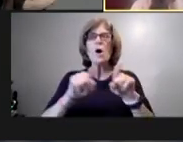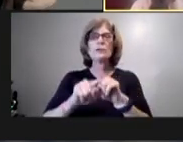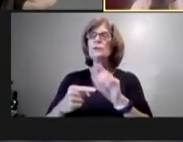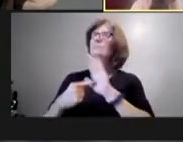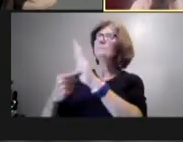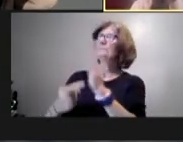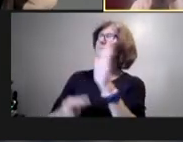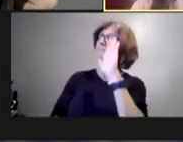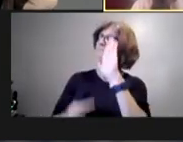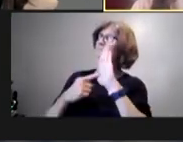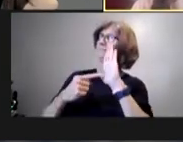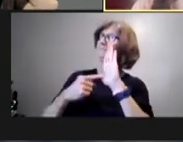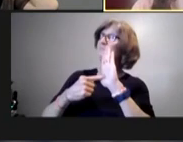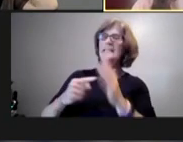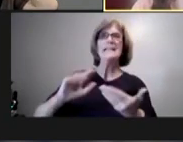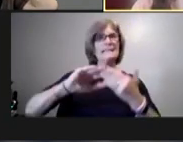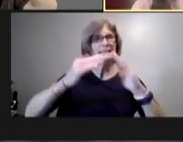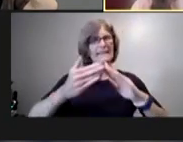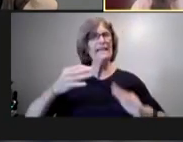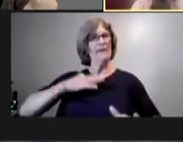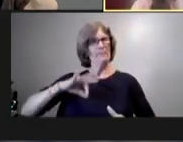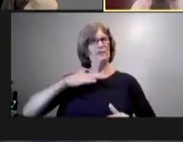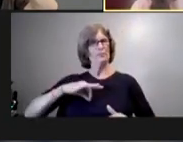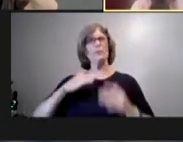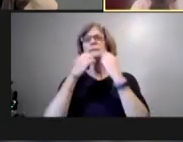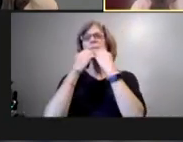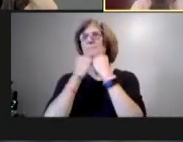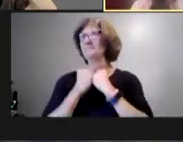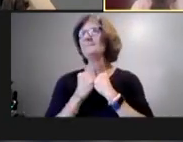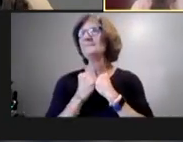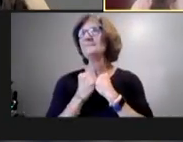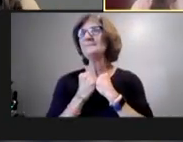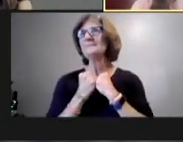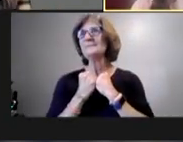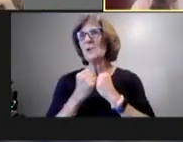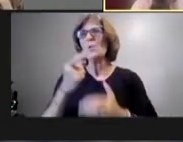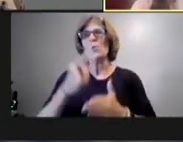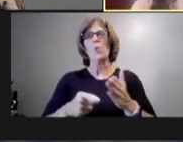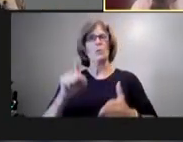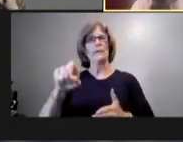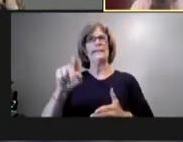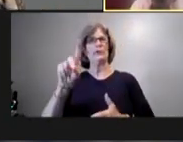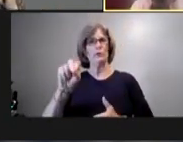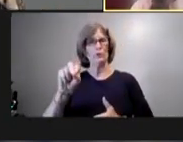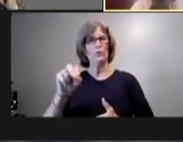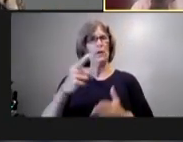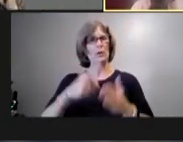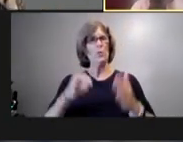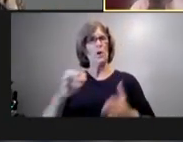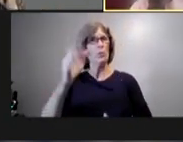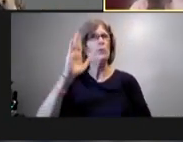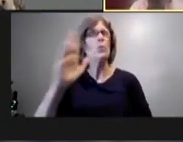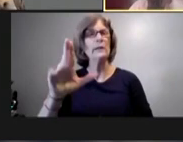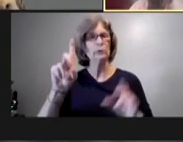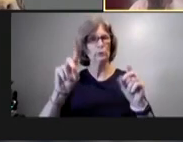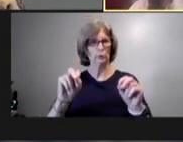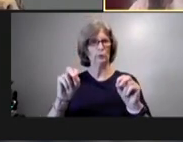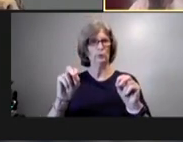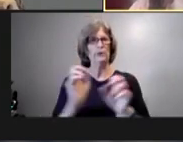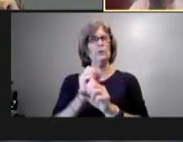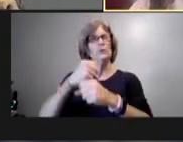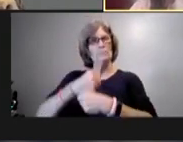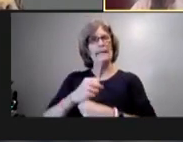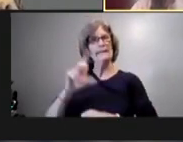Pittsburgh's commitment that I know we all have in what we need to do, what we can do to make